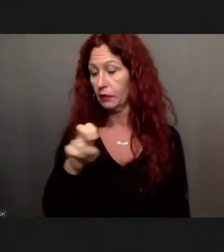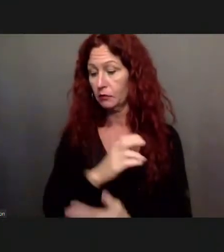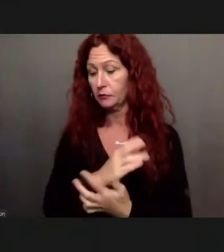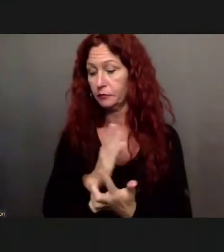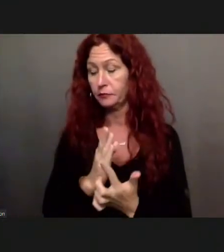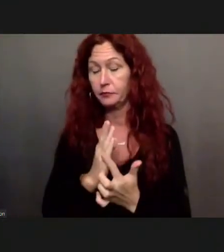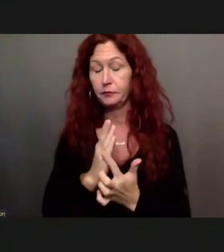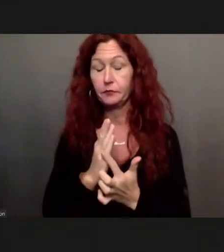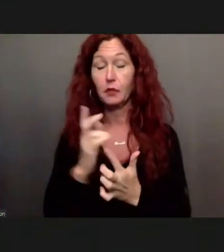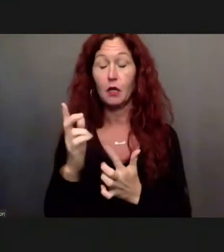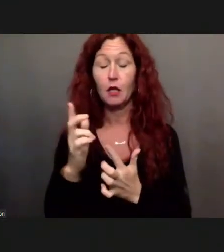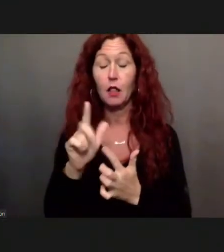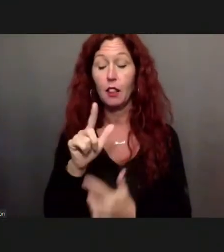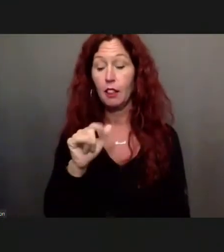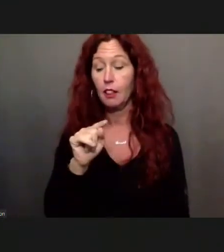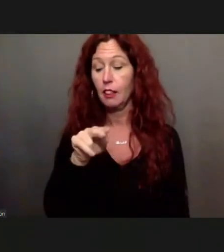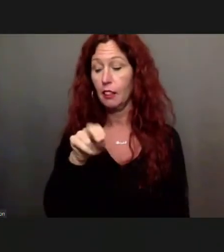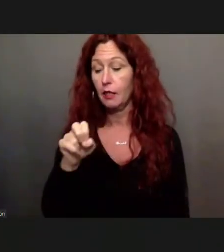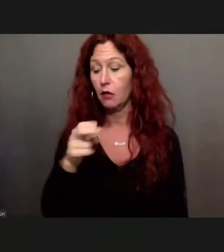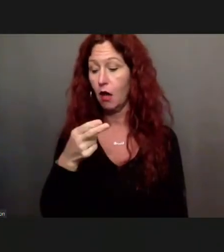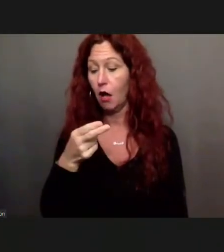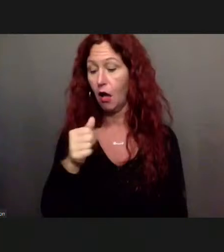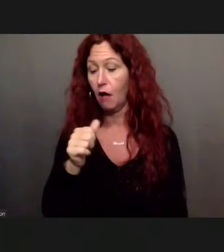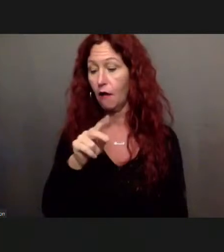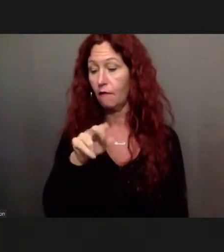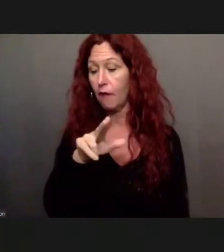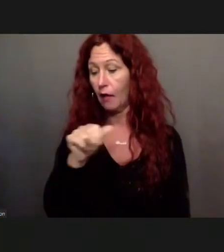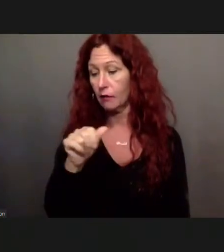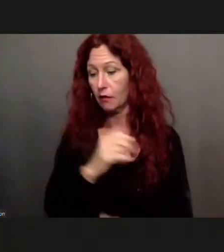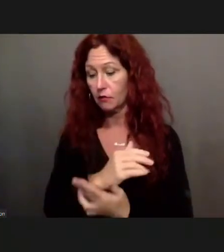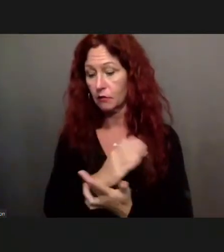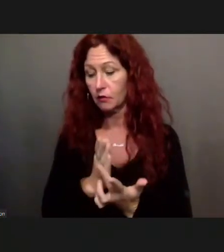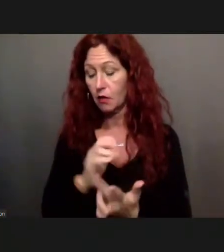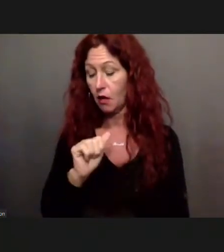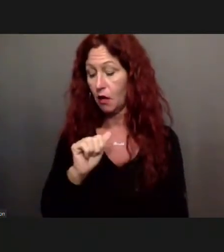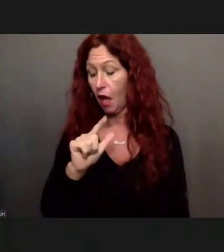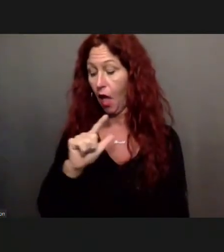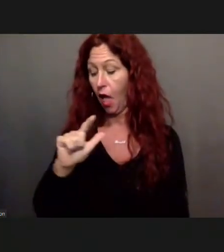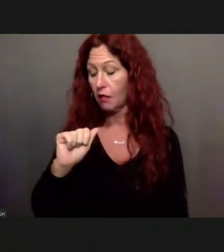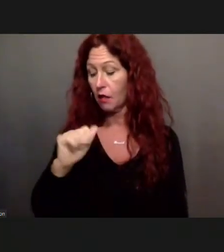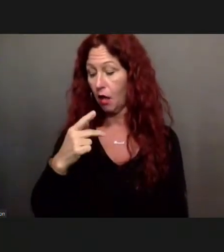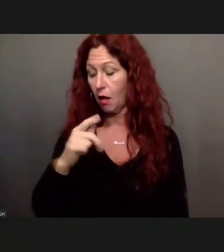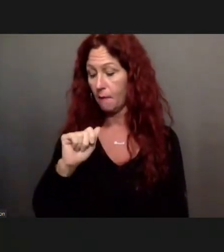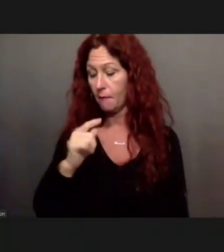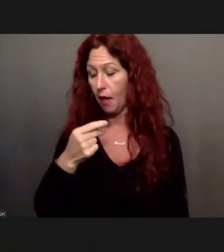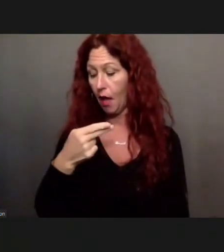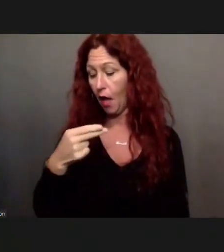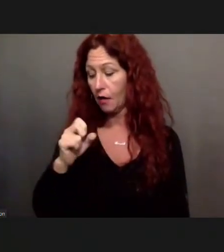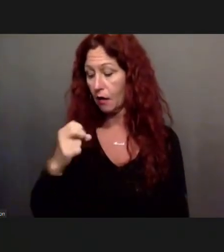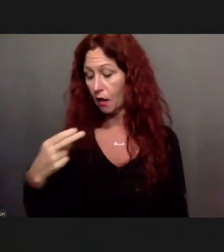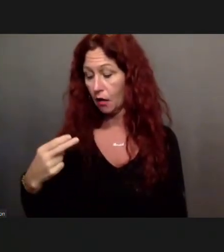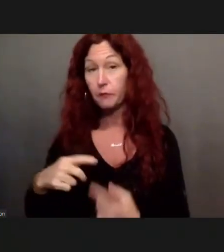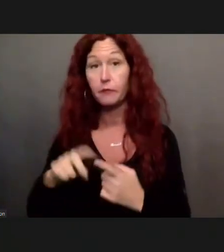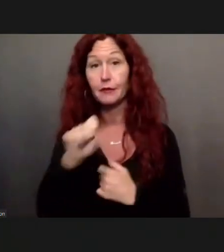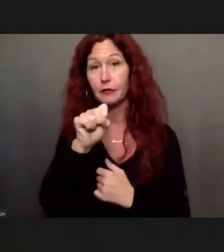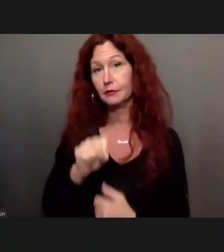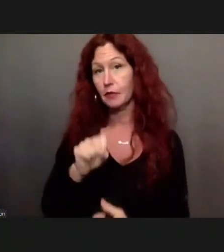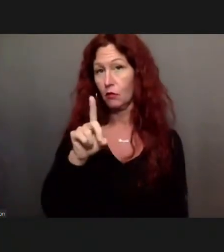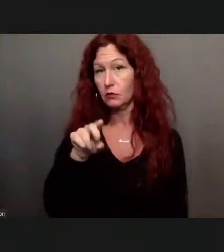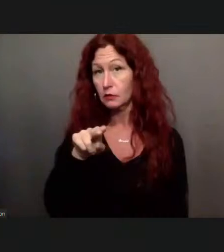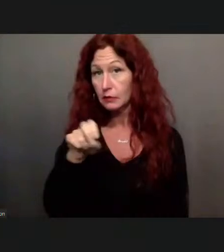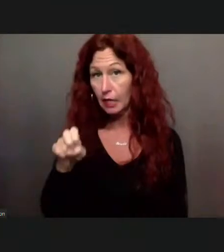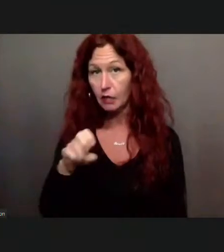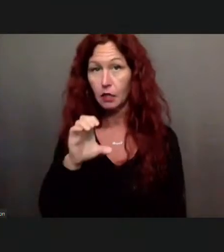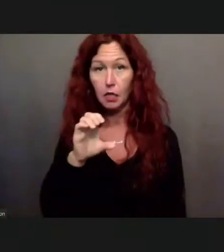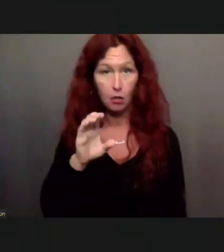Dade around Cutler Bay and the Homestead area. We're forming a SURGE ambassador team, which stands for Strategic